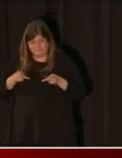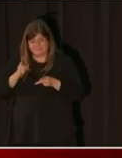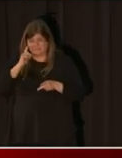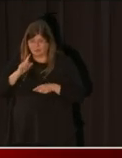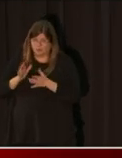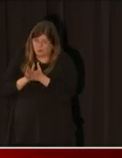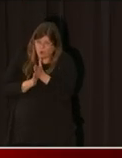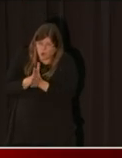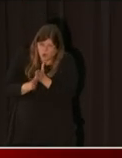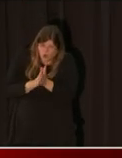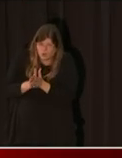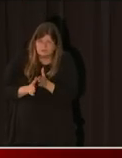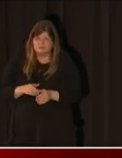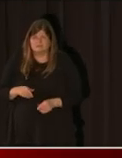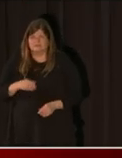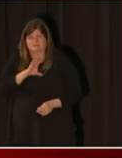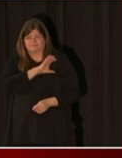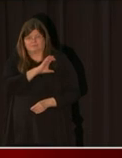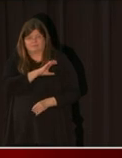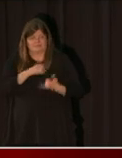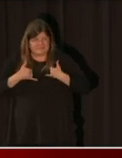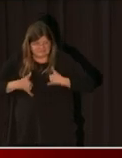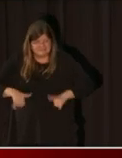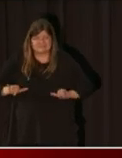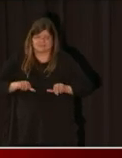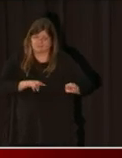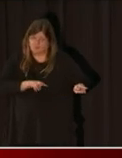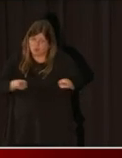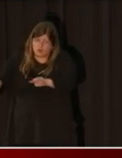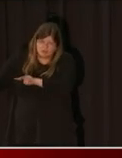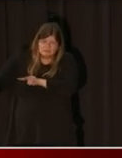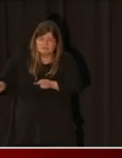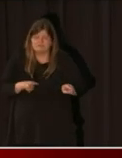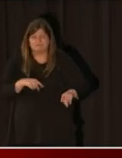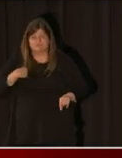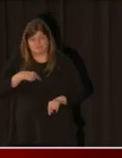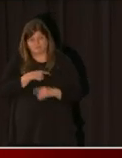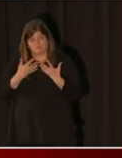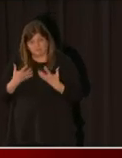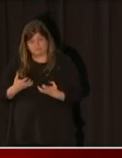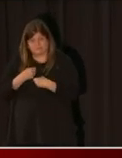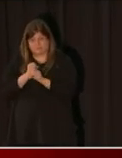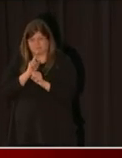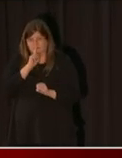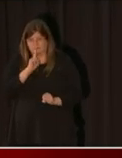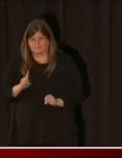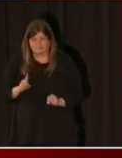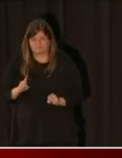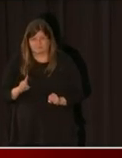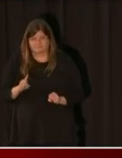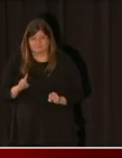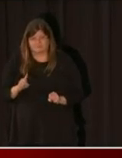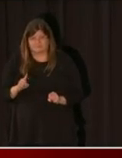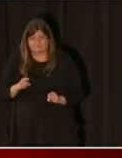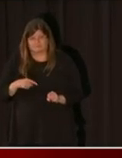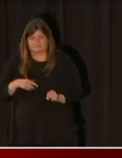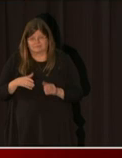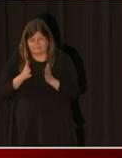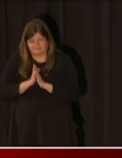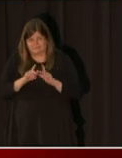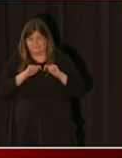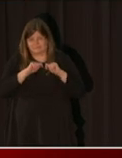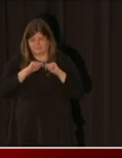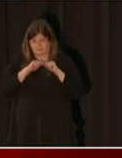still policing. So what we want to make sure, and we can ask the team to follow up with